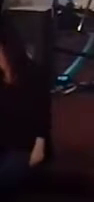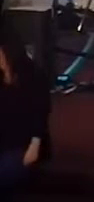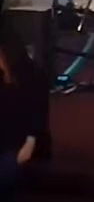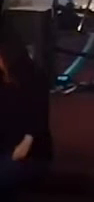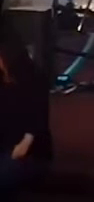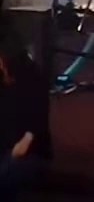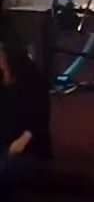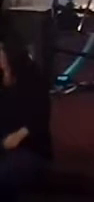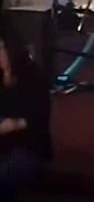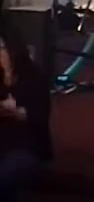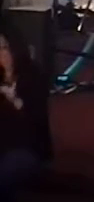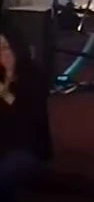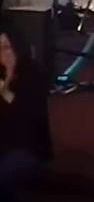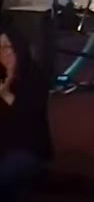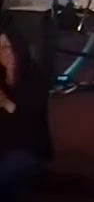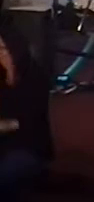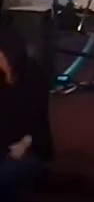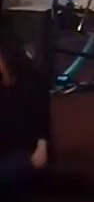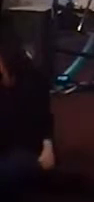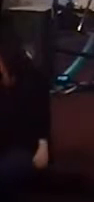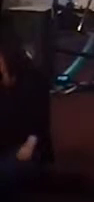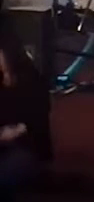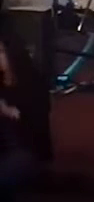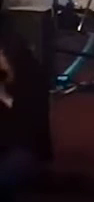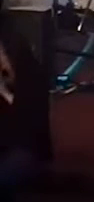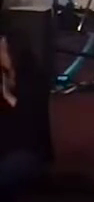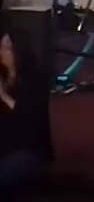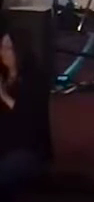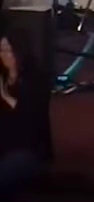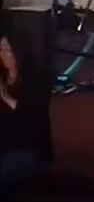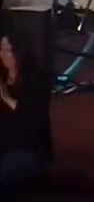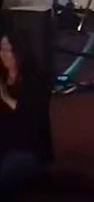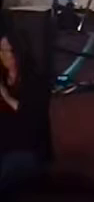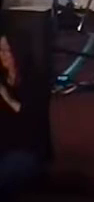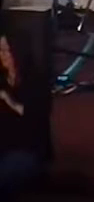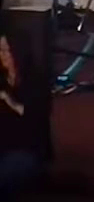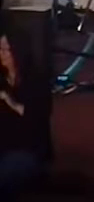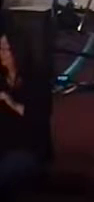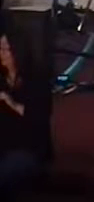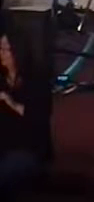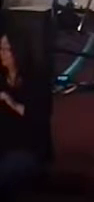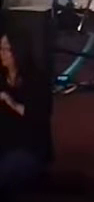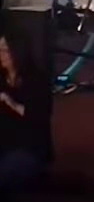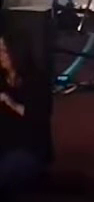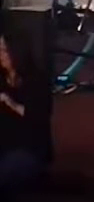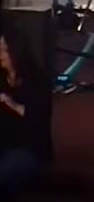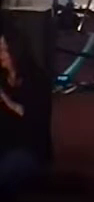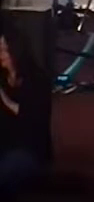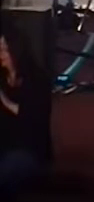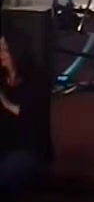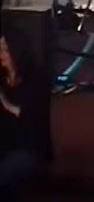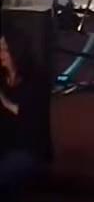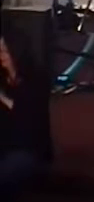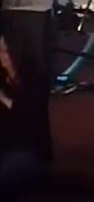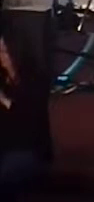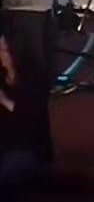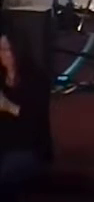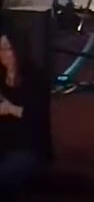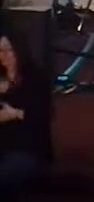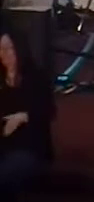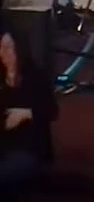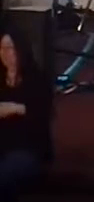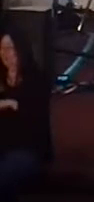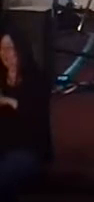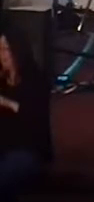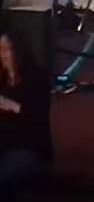is equally hilarious. If you go to YouTube, just look at YouTube, type in and watch some videos, and do yourself a favor. You'll have a really enjoyable time. Don't